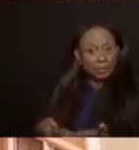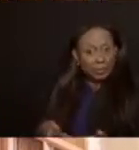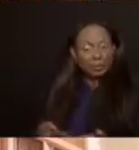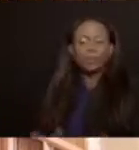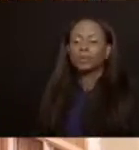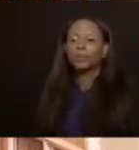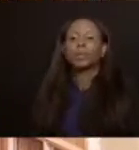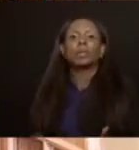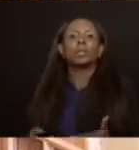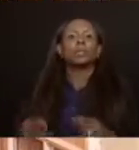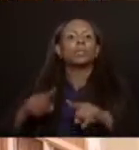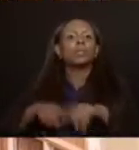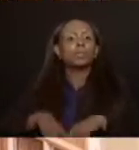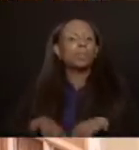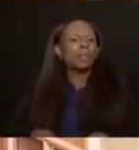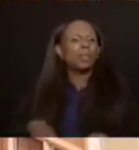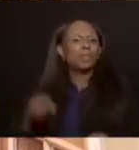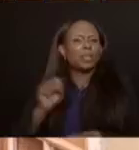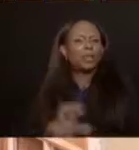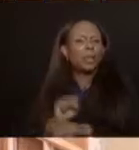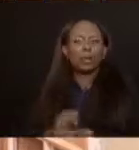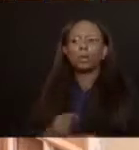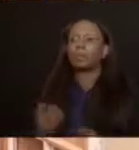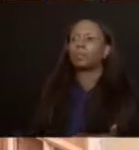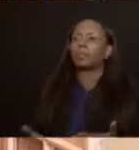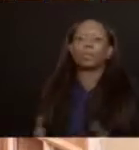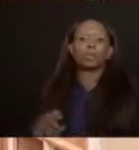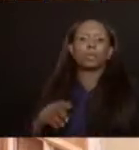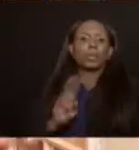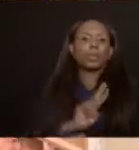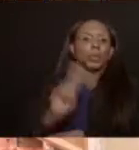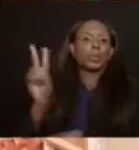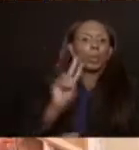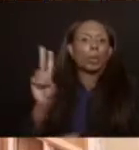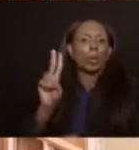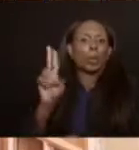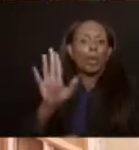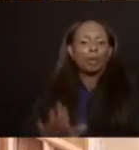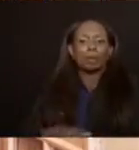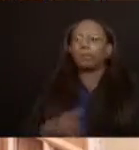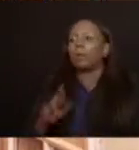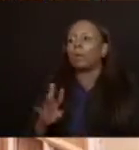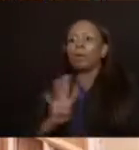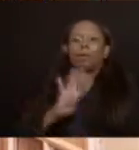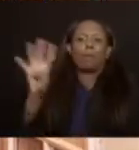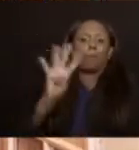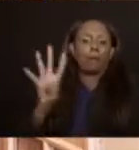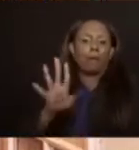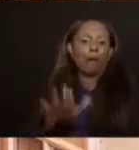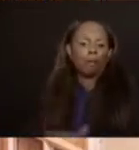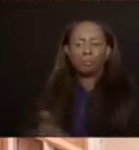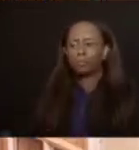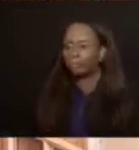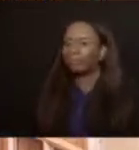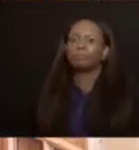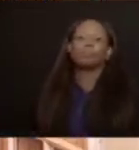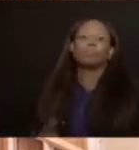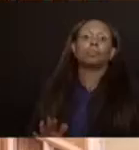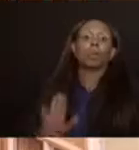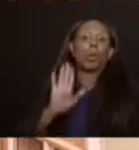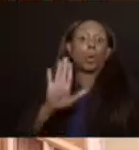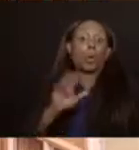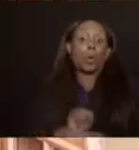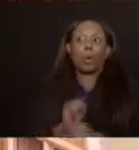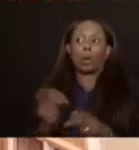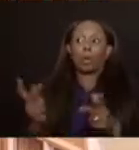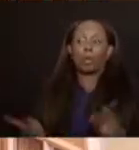depending on what is convenient for the workplace. So it might be 2 o'clock in the afternoon, it might be 4 o'clock before you go home. Don't know, it's going to vary from place